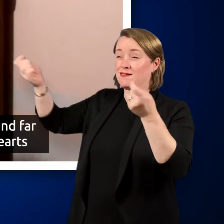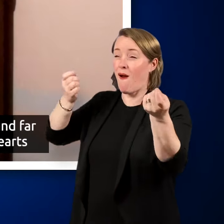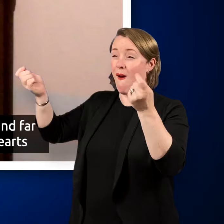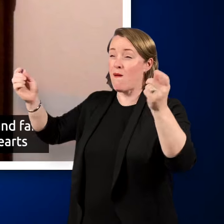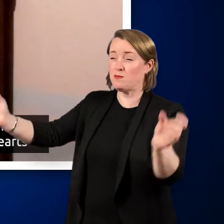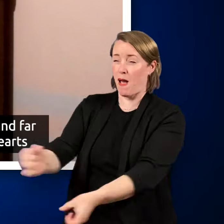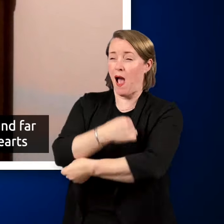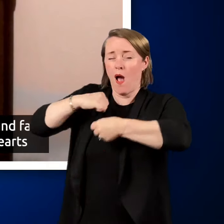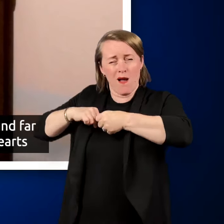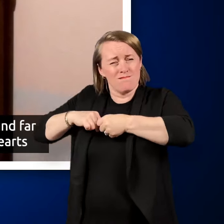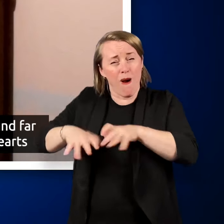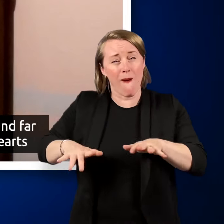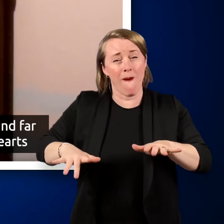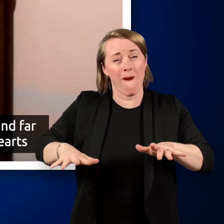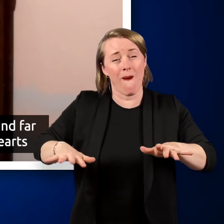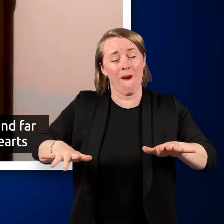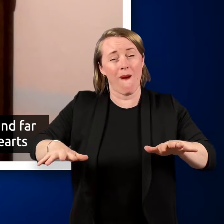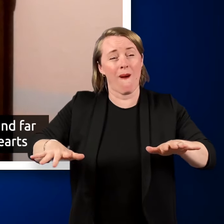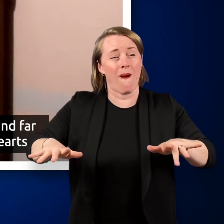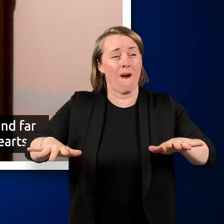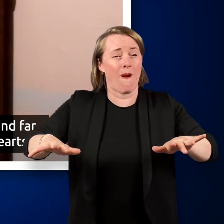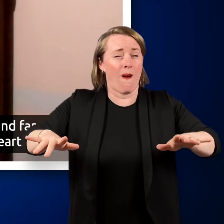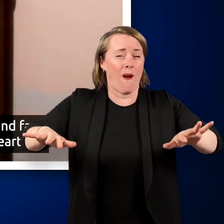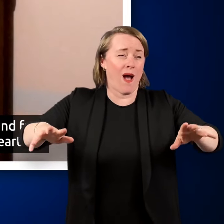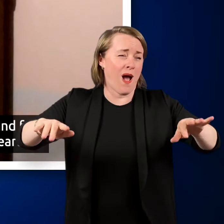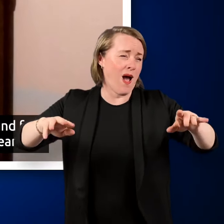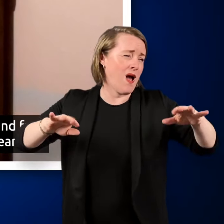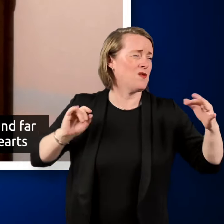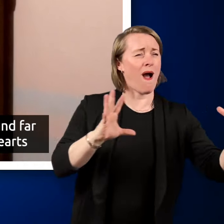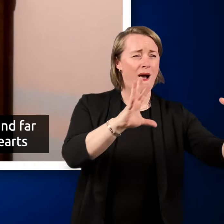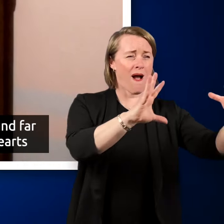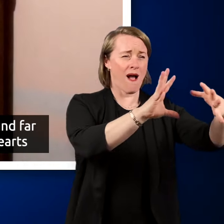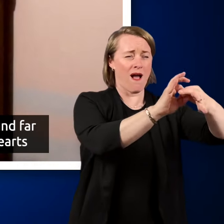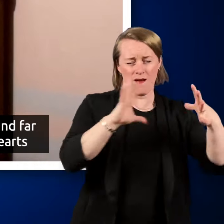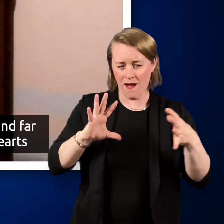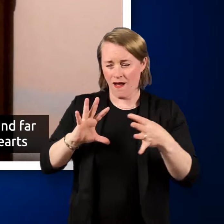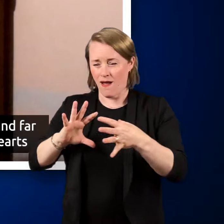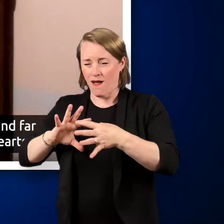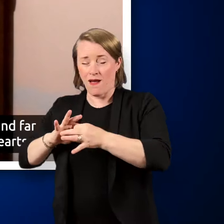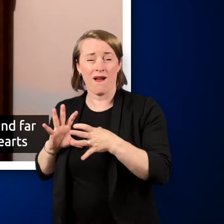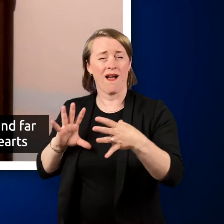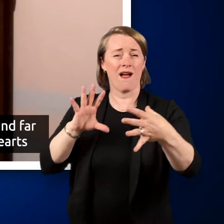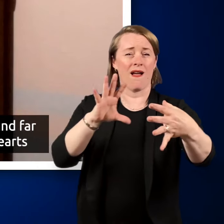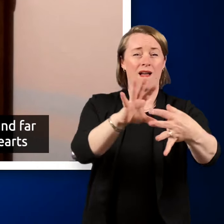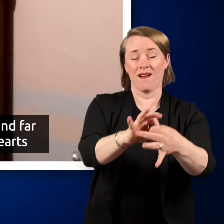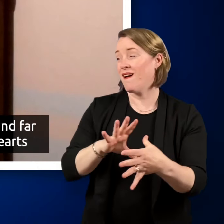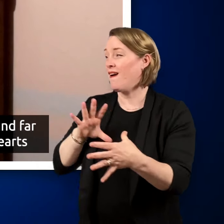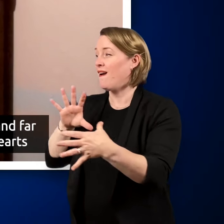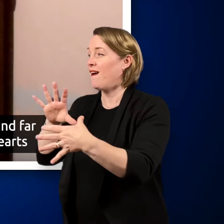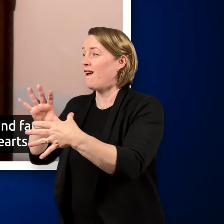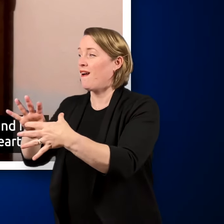Unleash your kingdom's power, we chain the near and far.